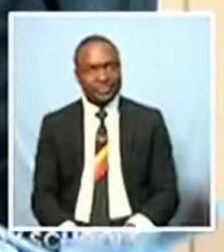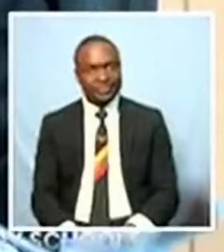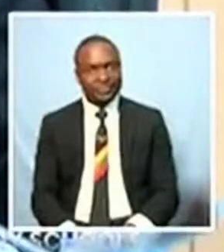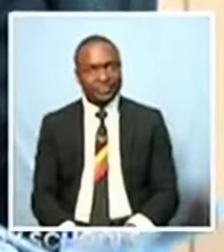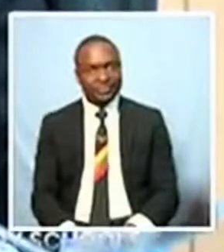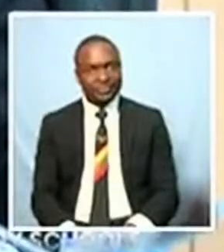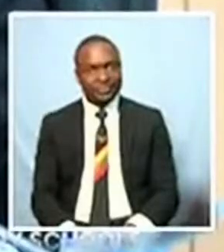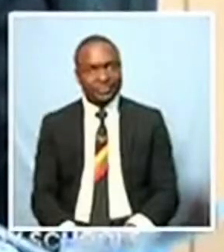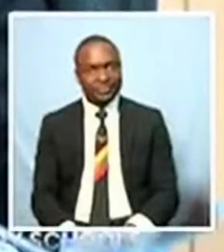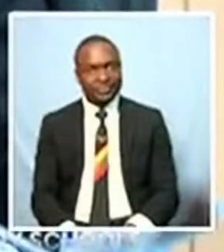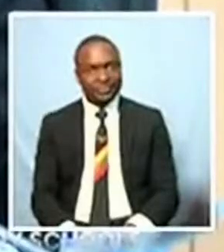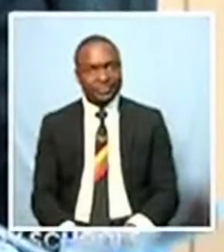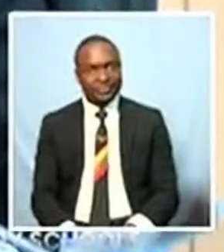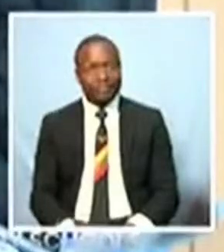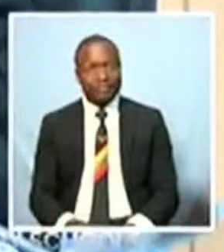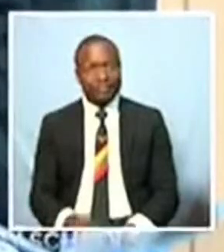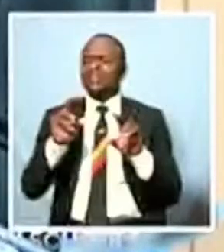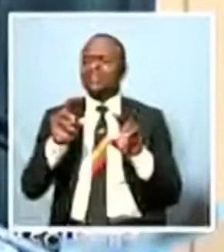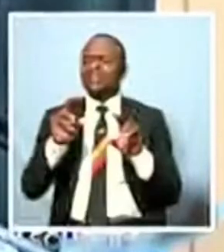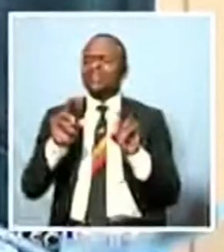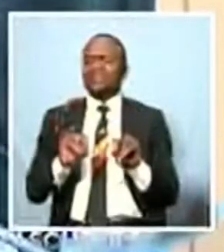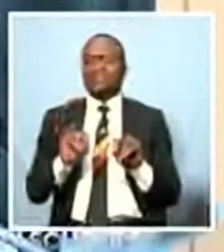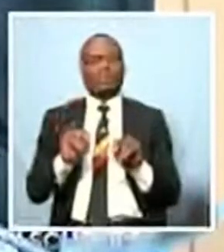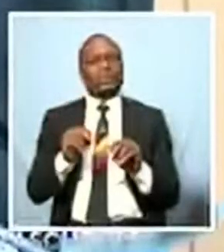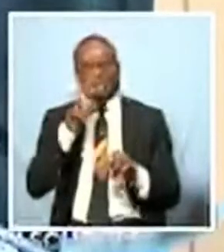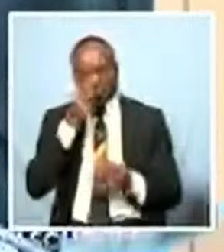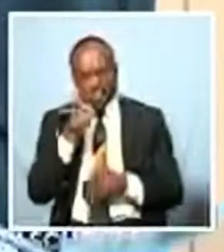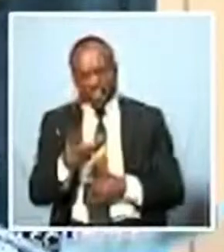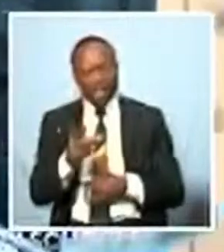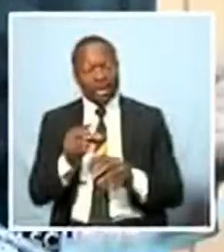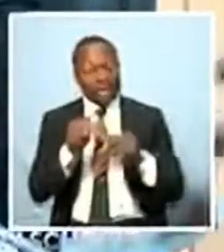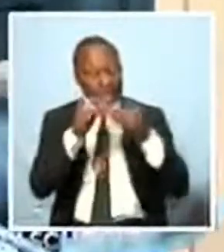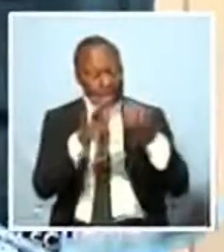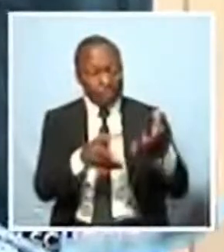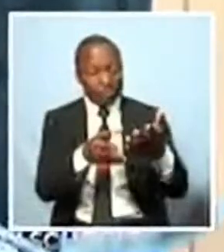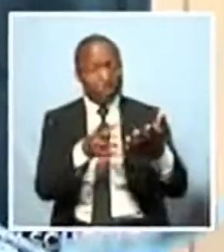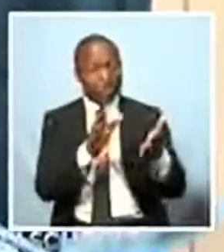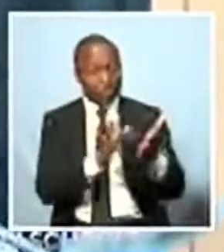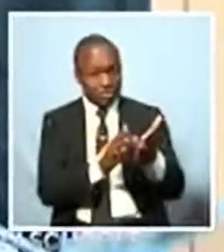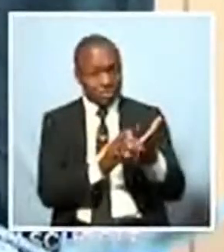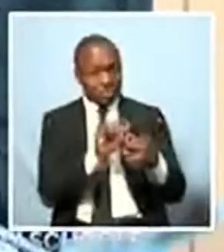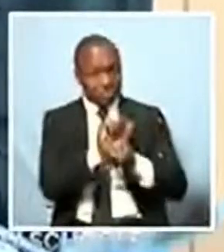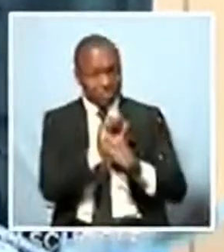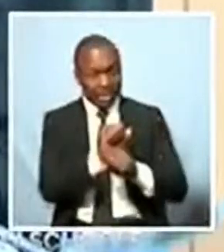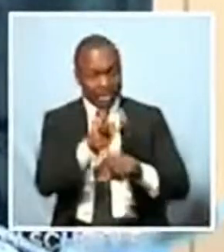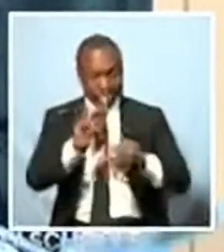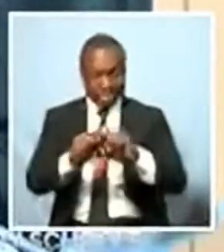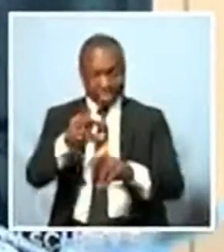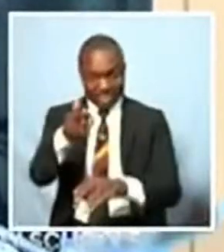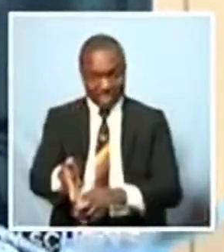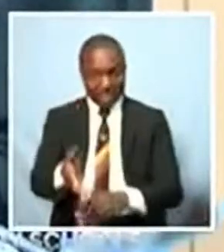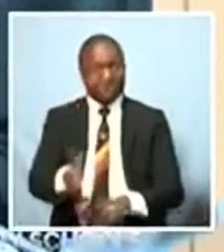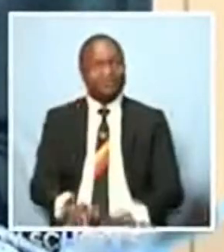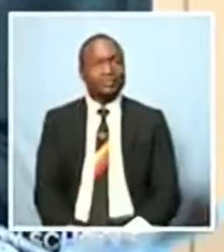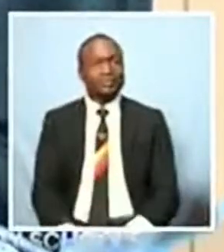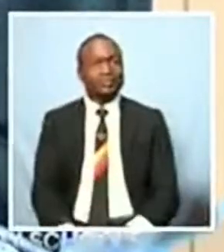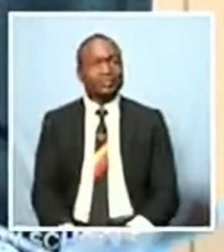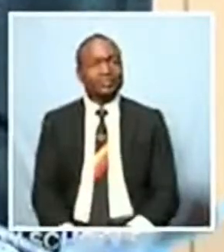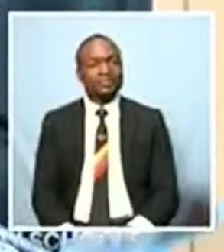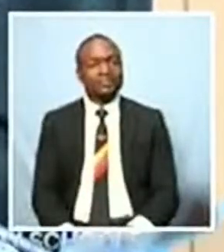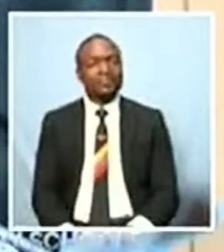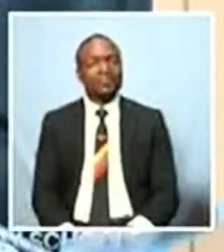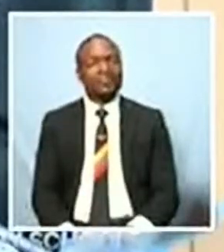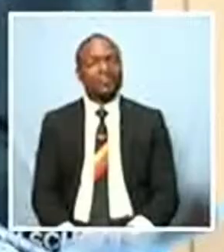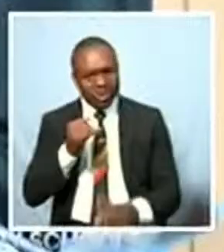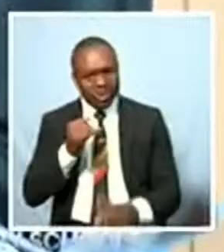And the parents have been spent, but look, we give the exercise, come sit here, see. So